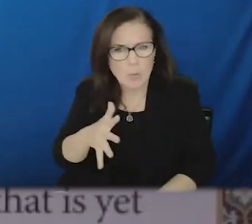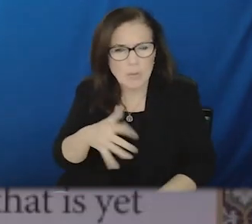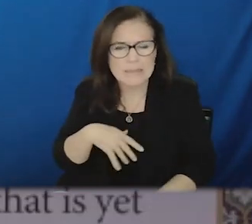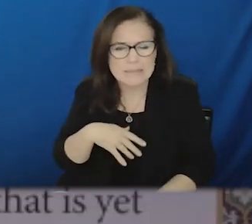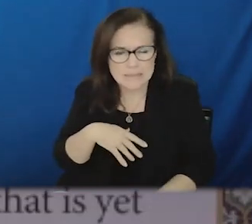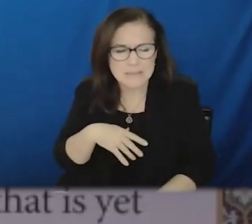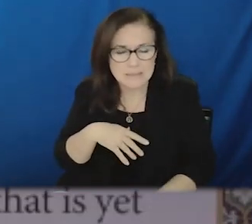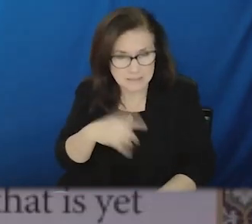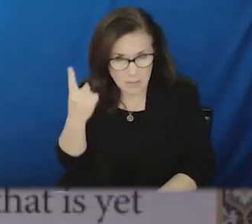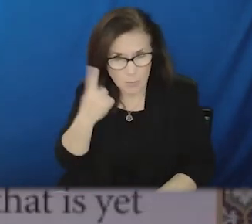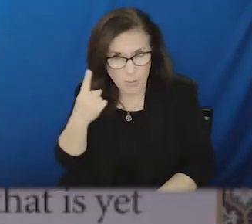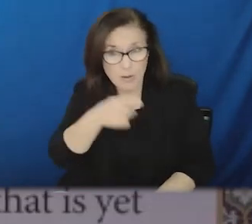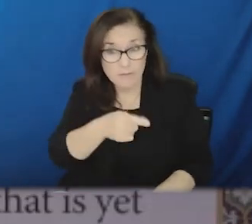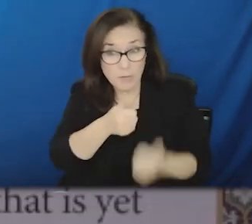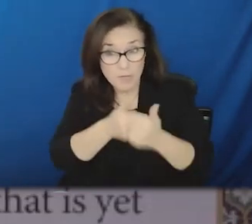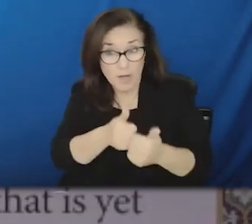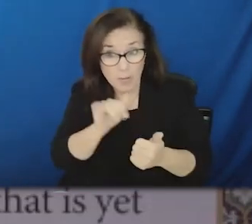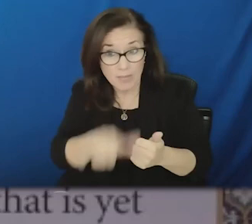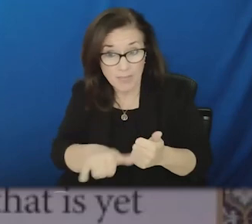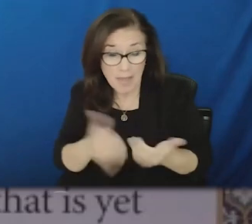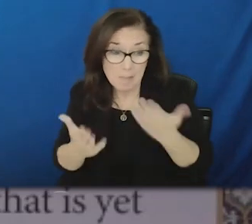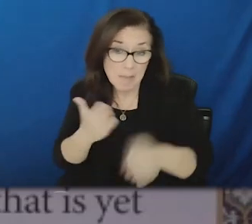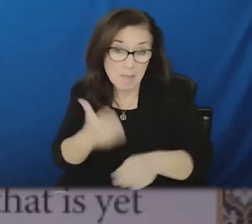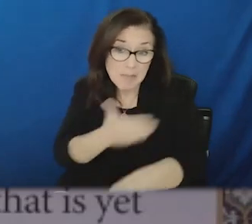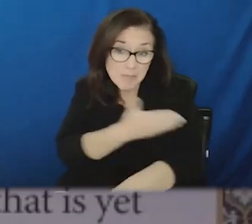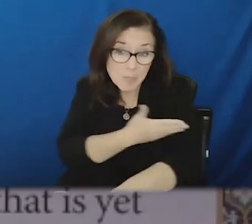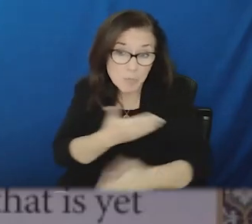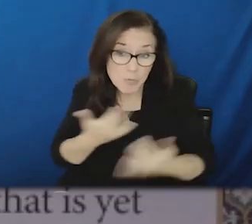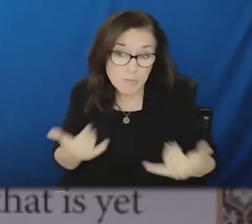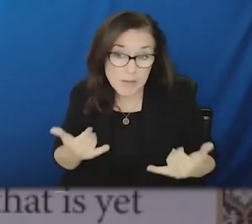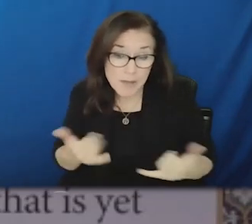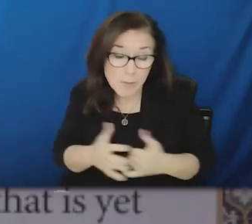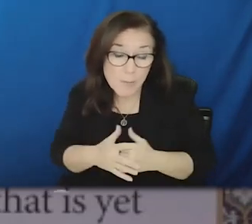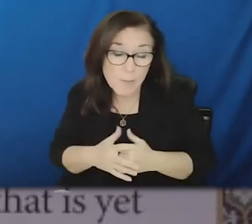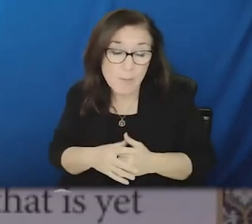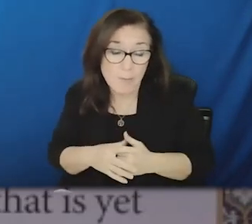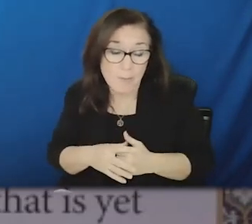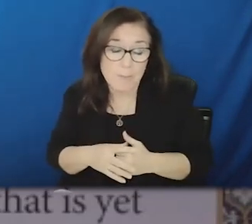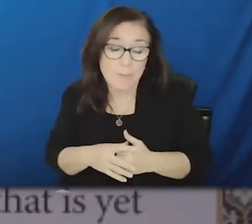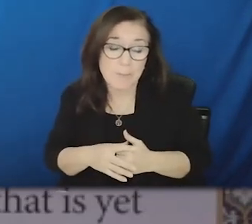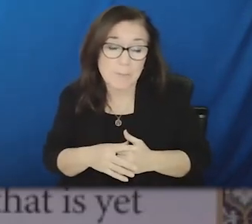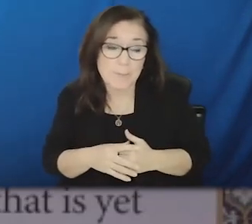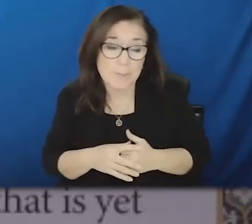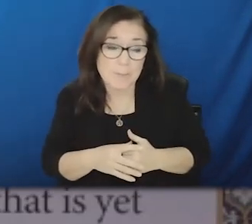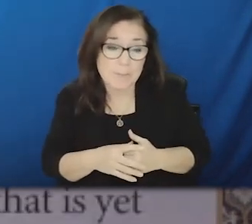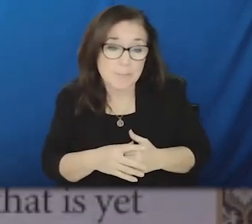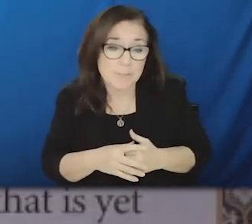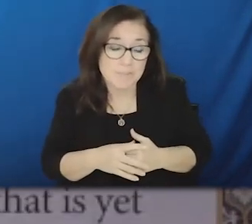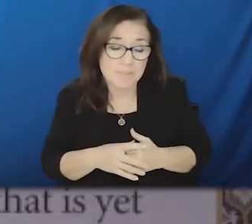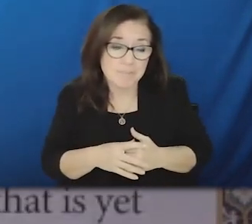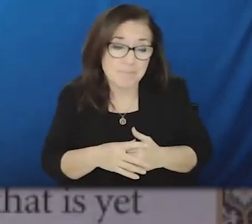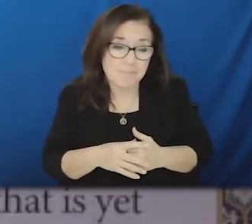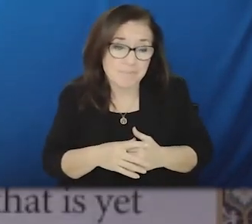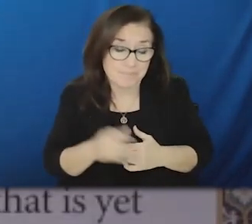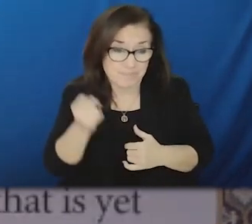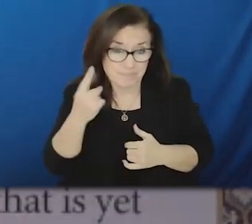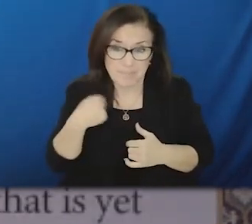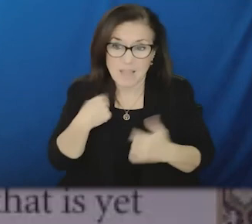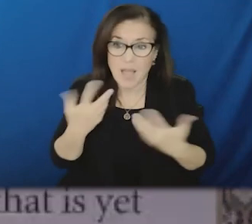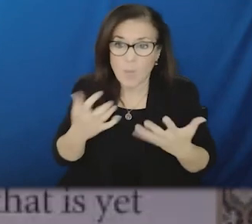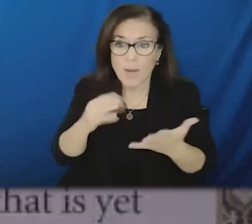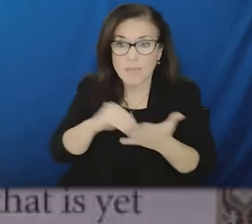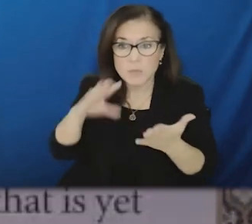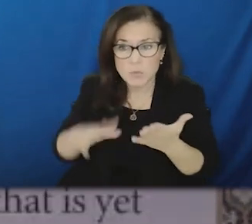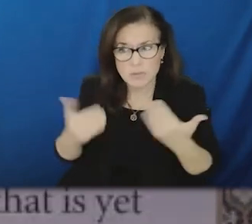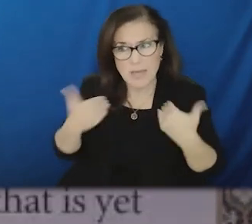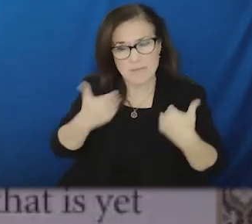following that, and if you're aware if they're better now, because I want the students to have the very best materials